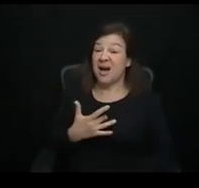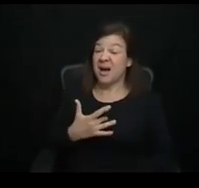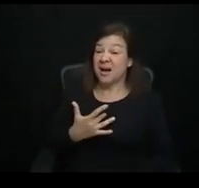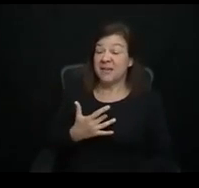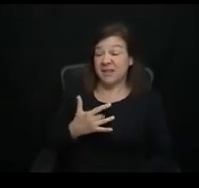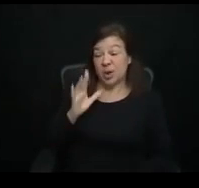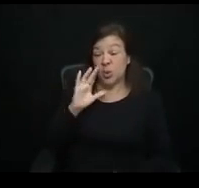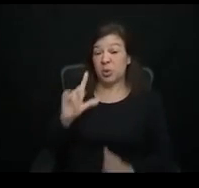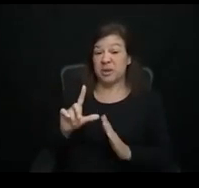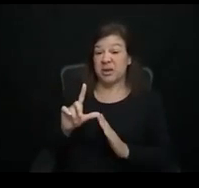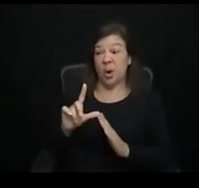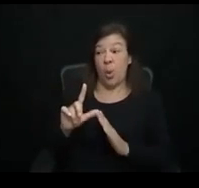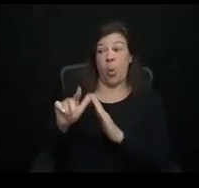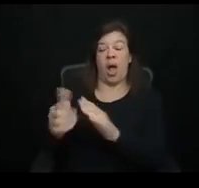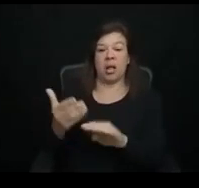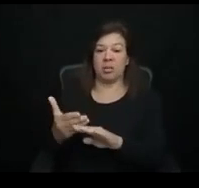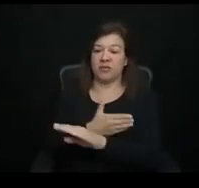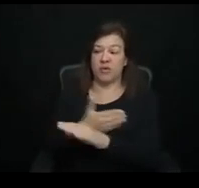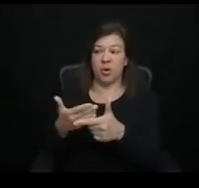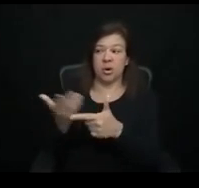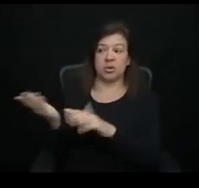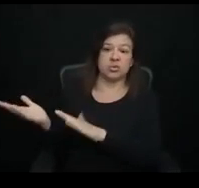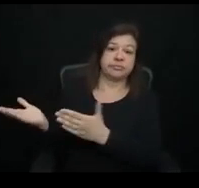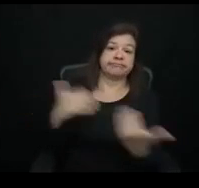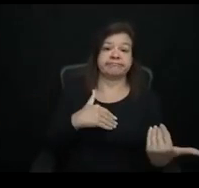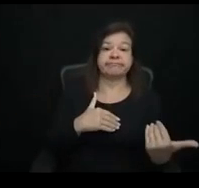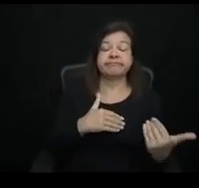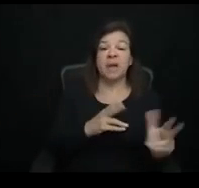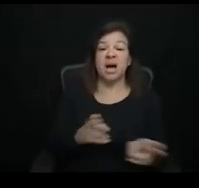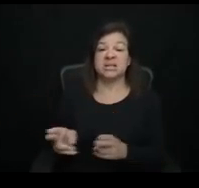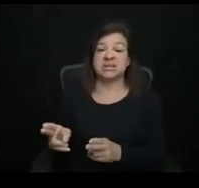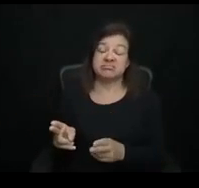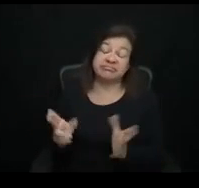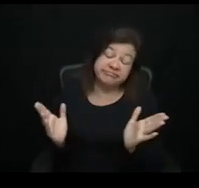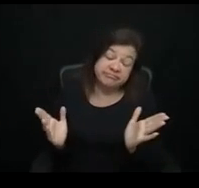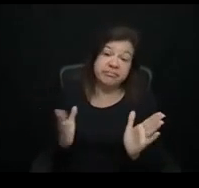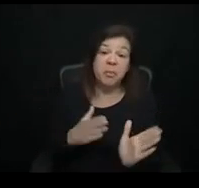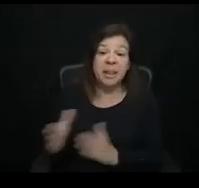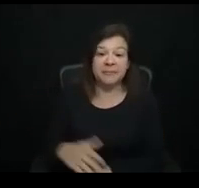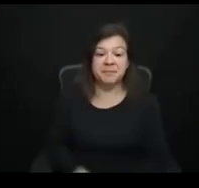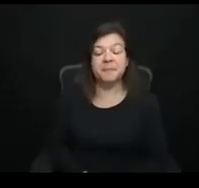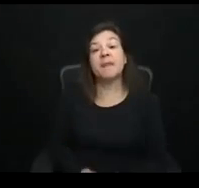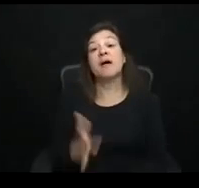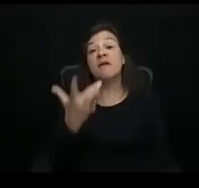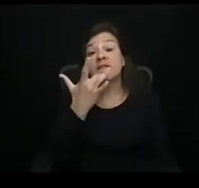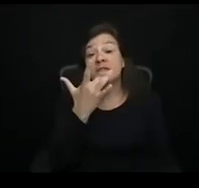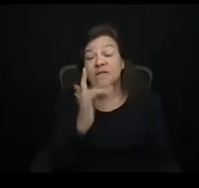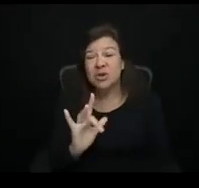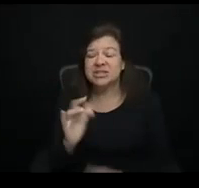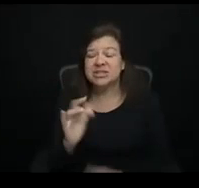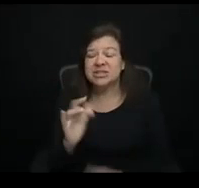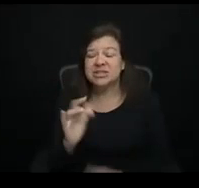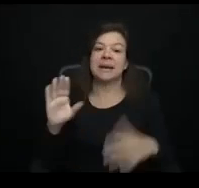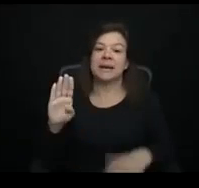these areas are safe to allow people in. So plan accordingly. Fortunately, there's huge areas of both BLM land and